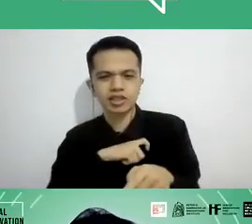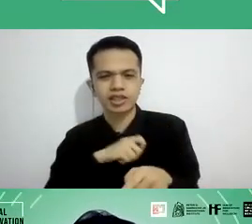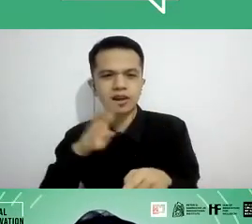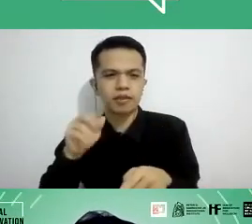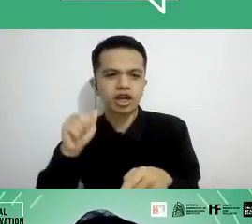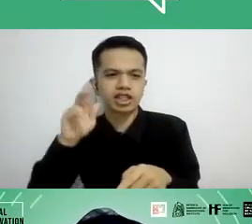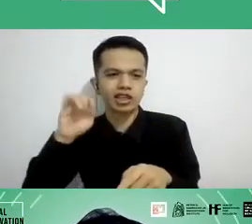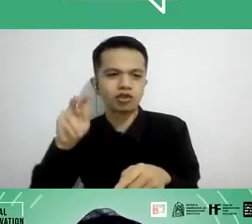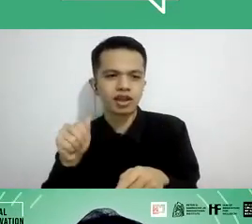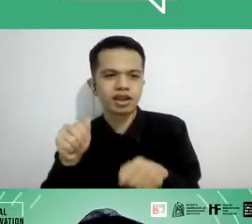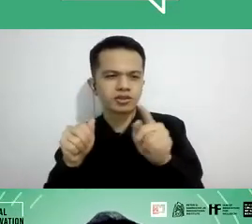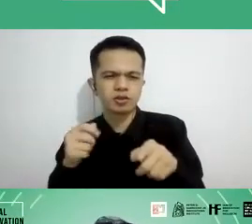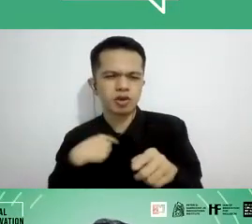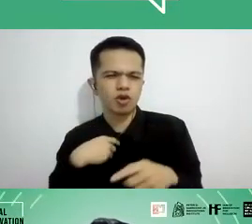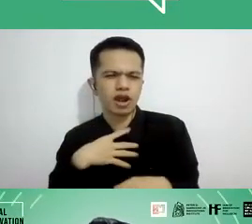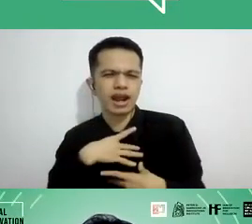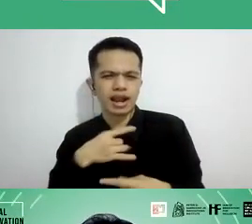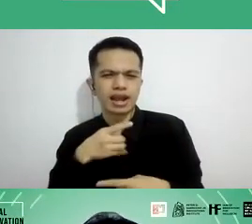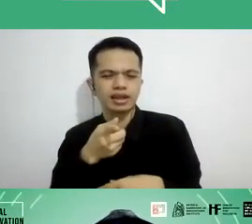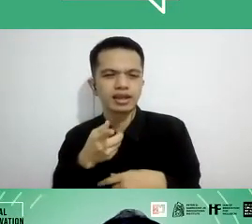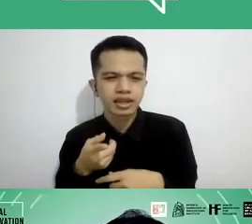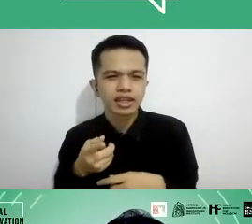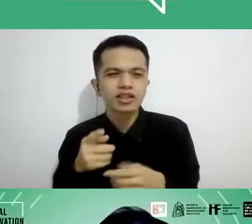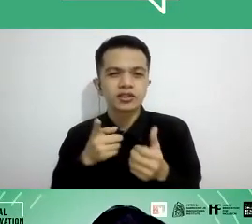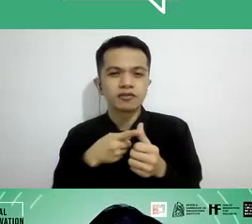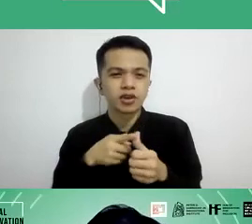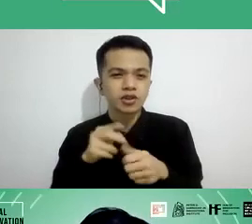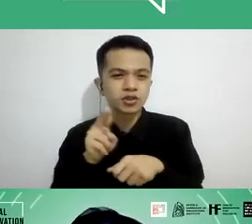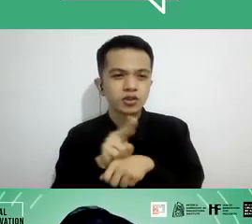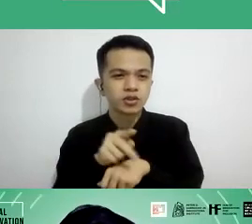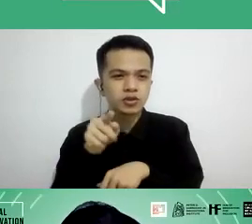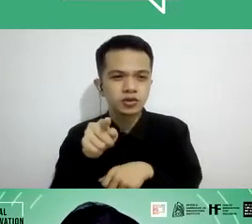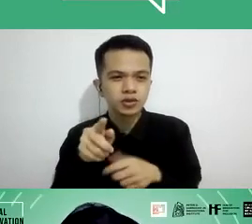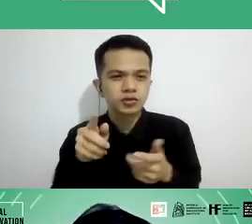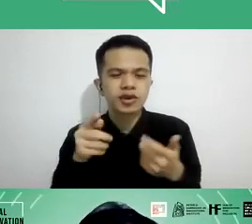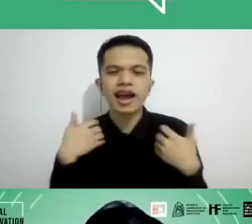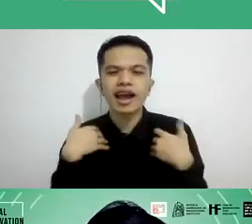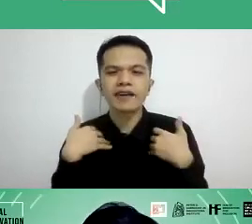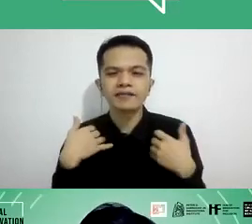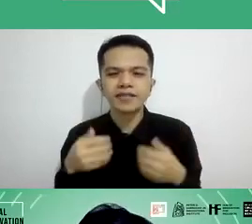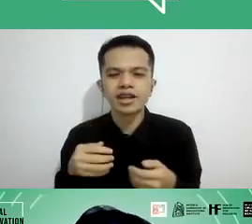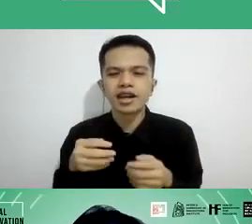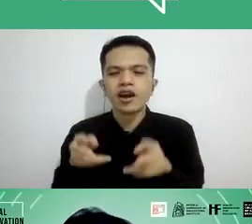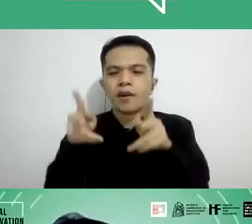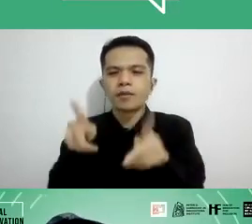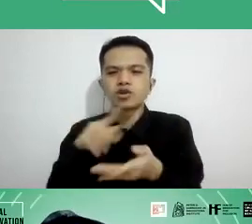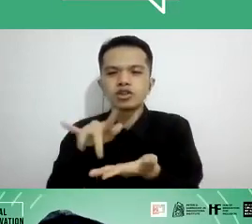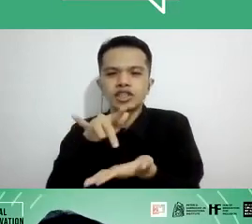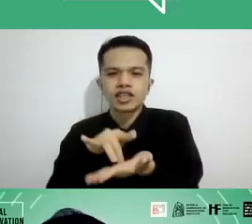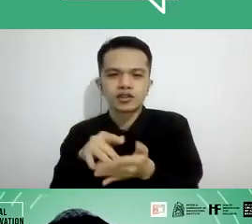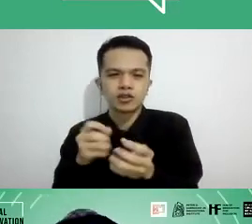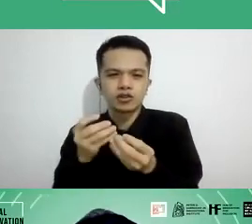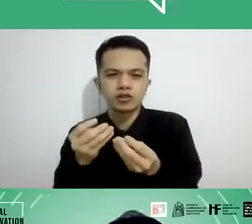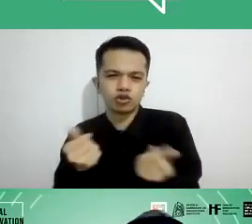this example because first, it uses Fab Labs, and second, it has a human-centered solution, which I think will really